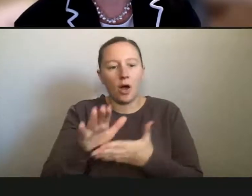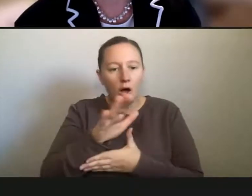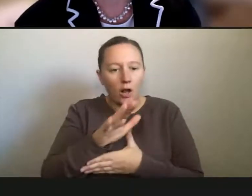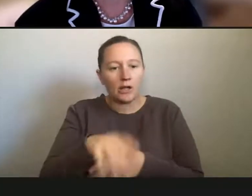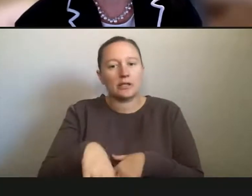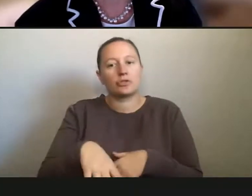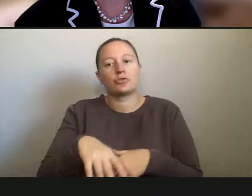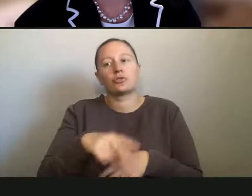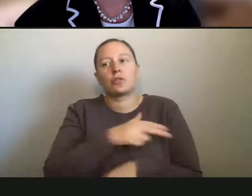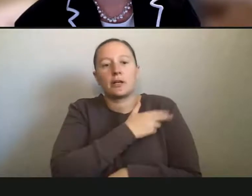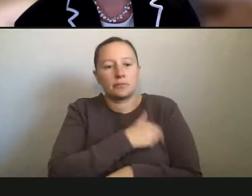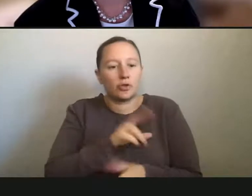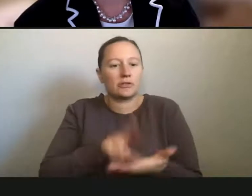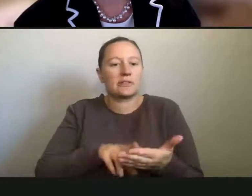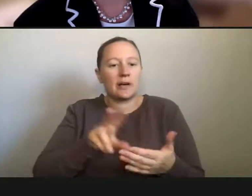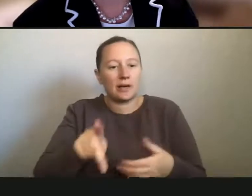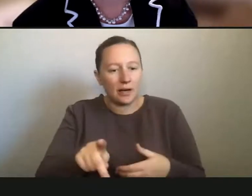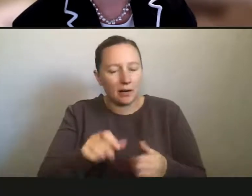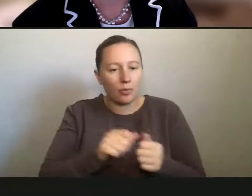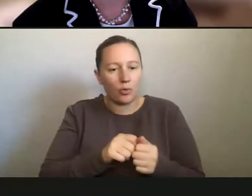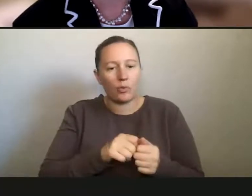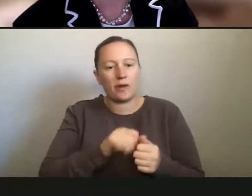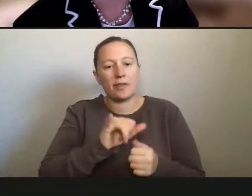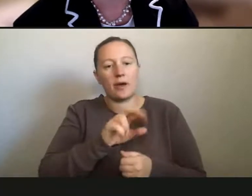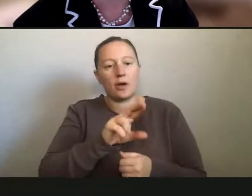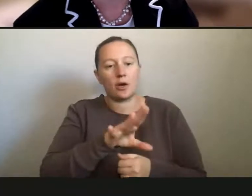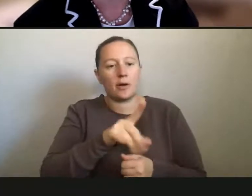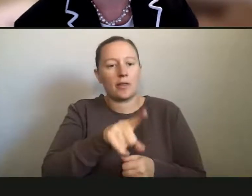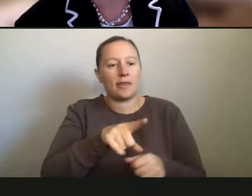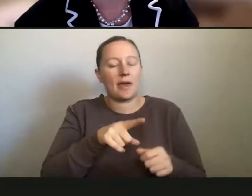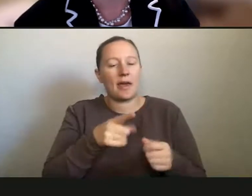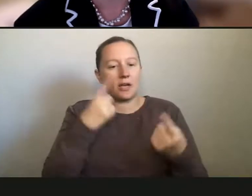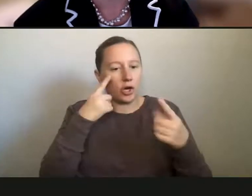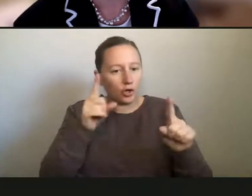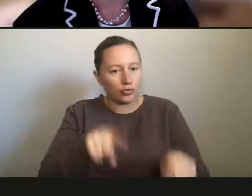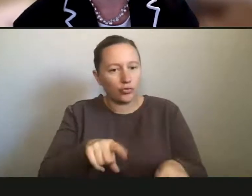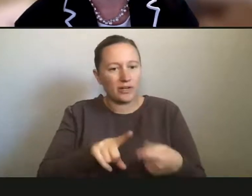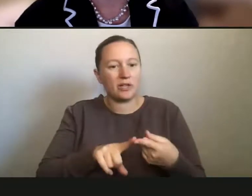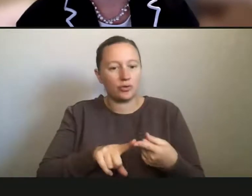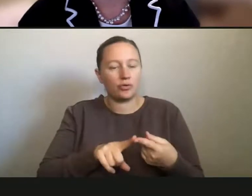that they agree to the reliance agreements